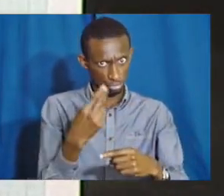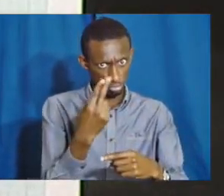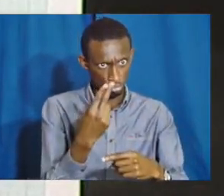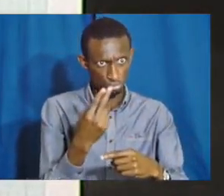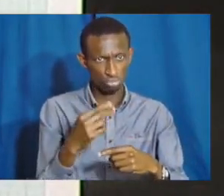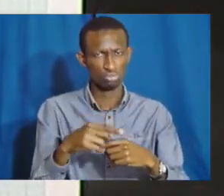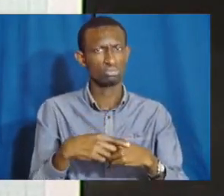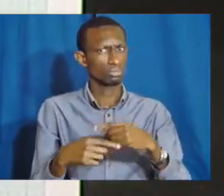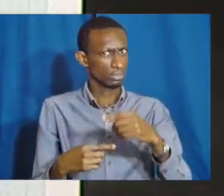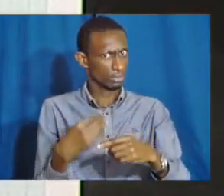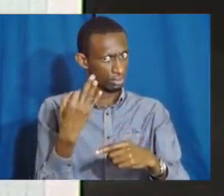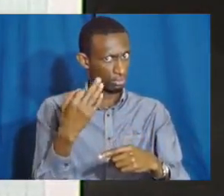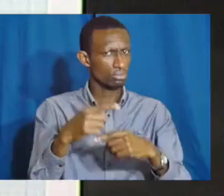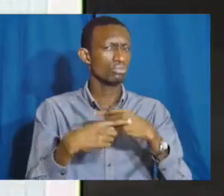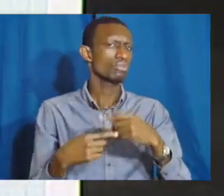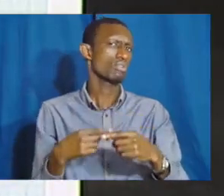3, negative 4.